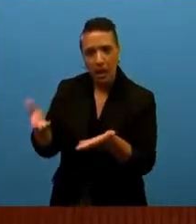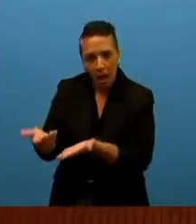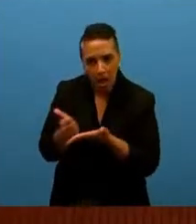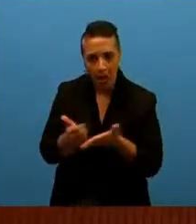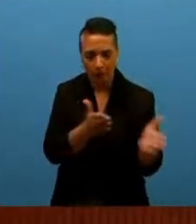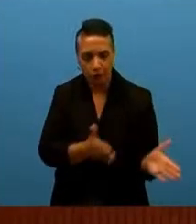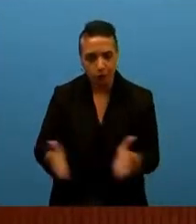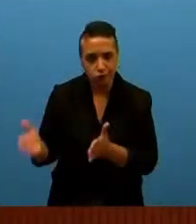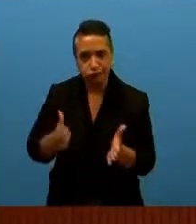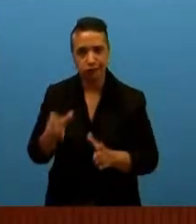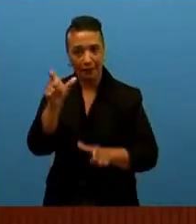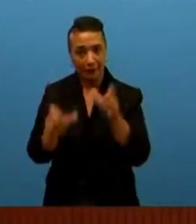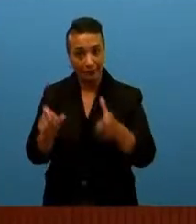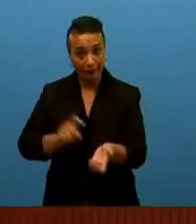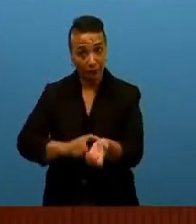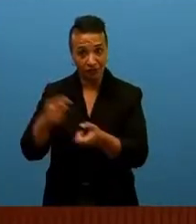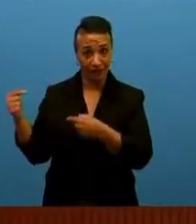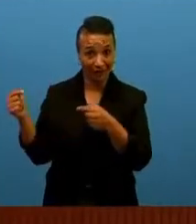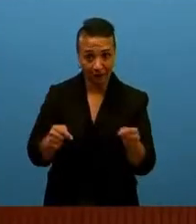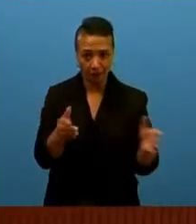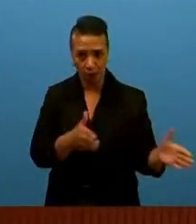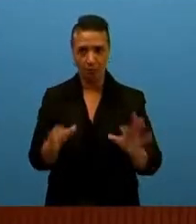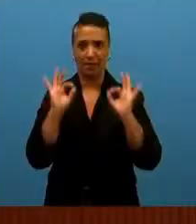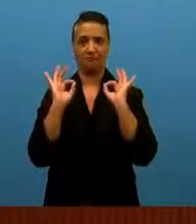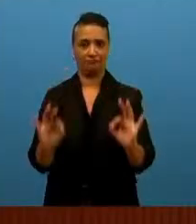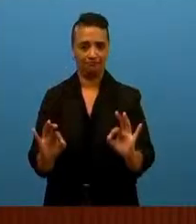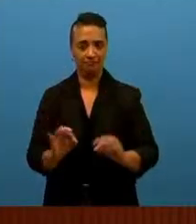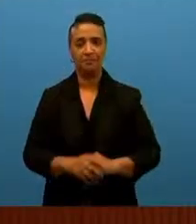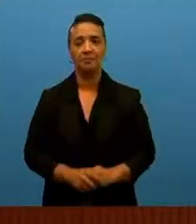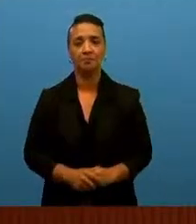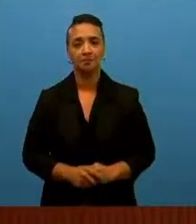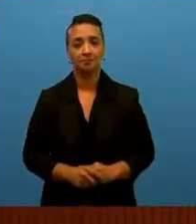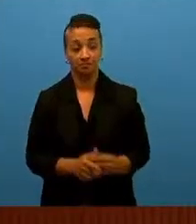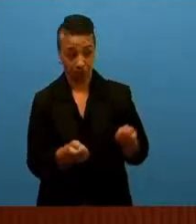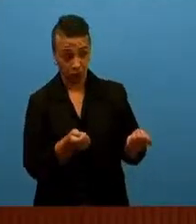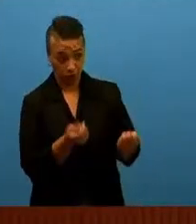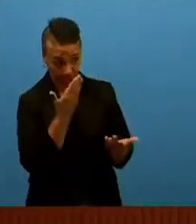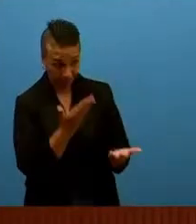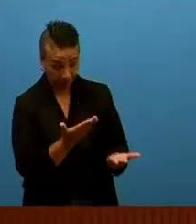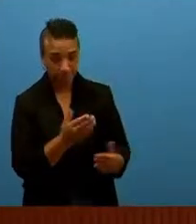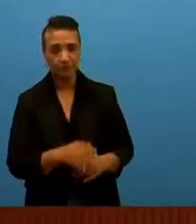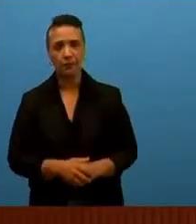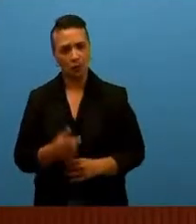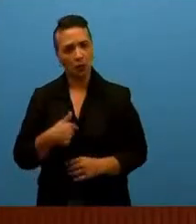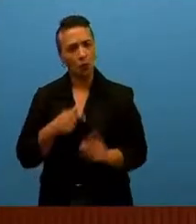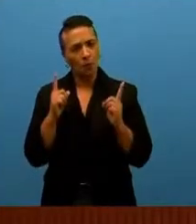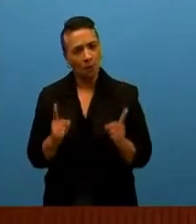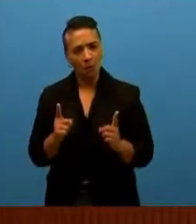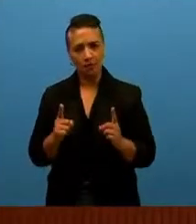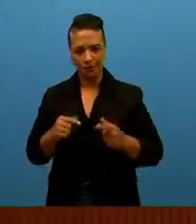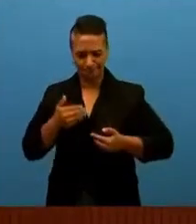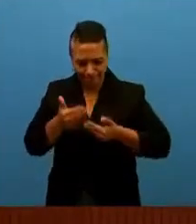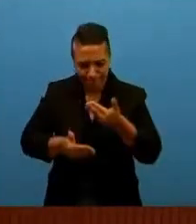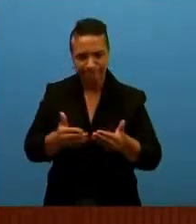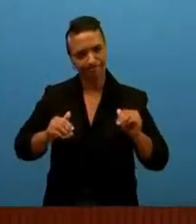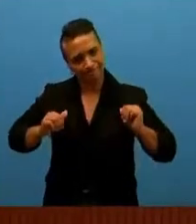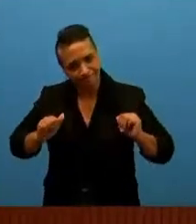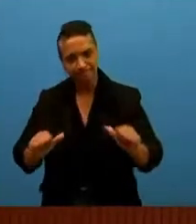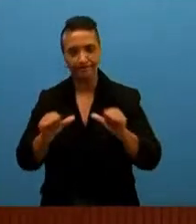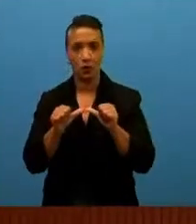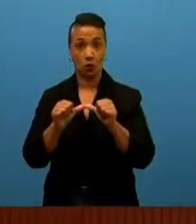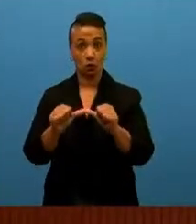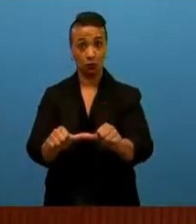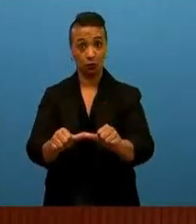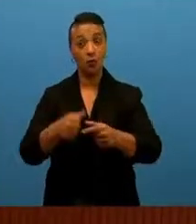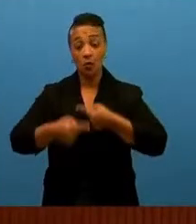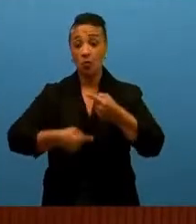of Indigenous peoples a success. Chair, we should and we need to continue this path. This process represents